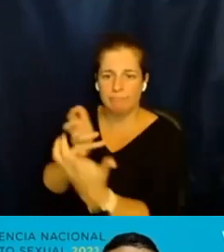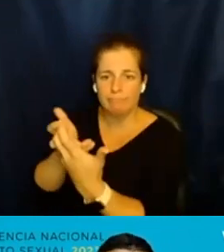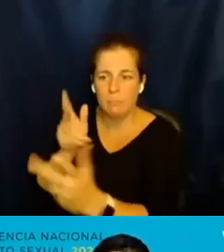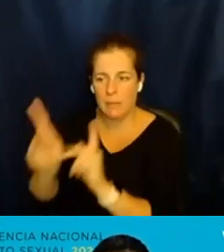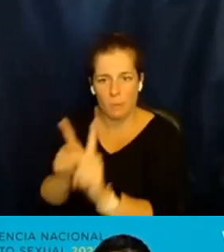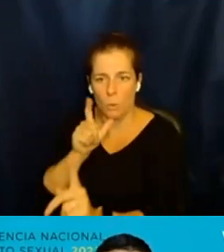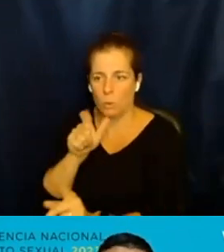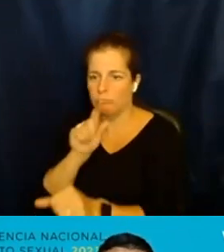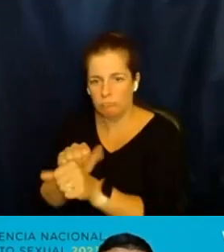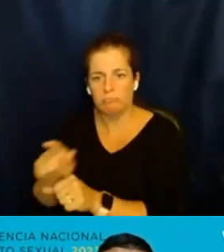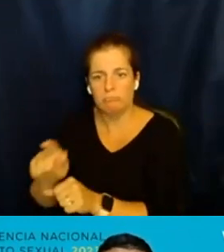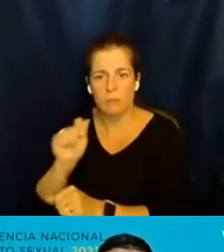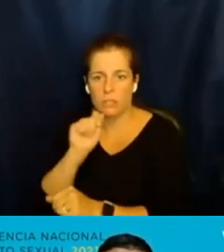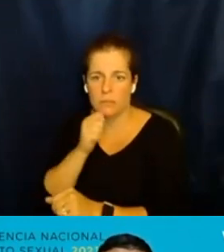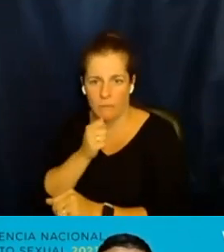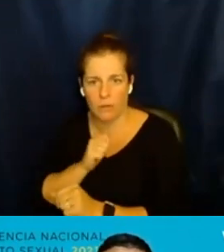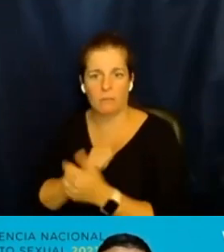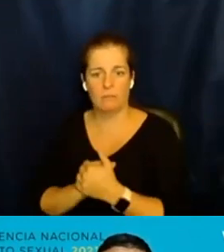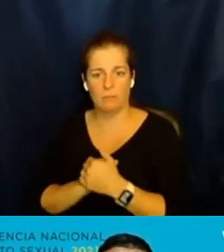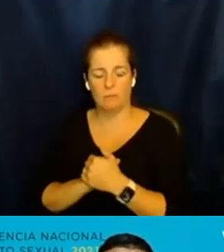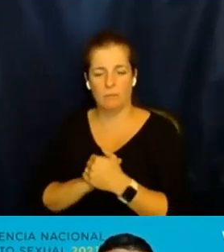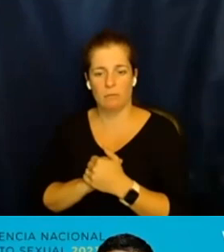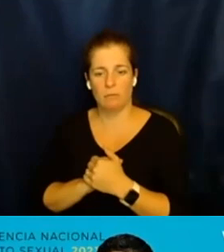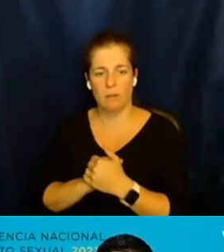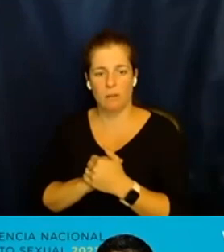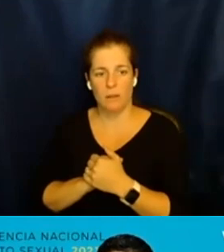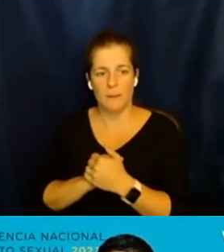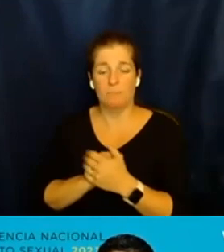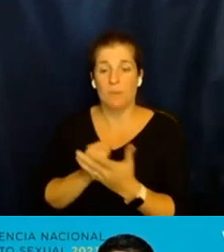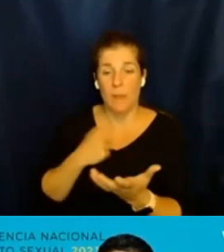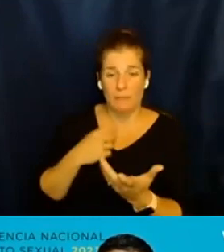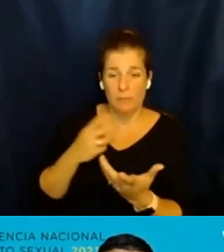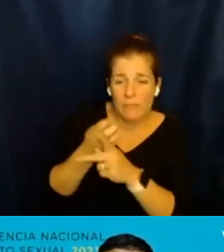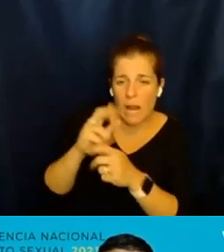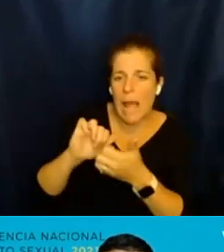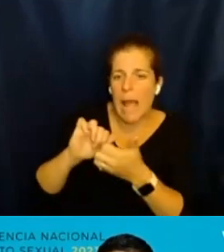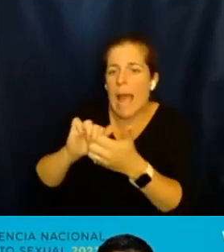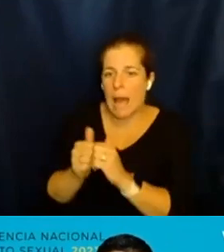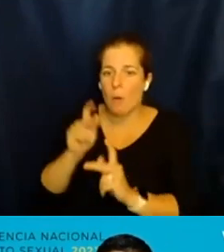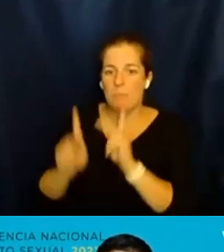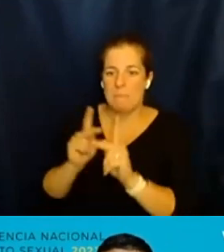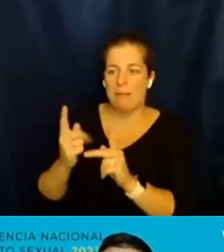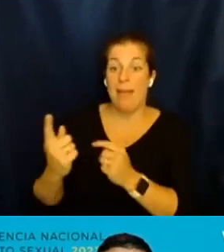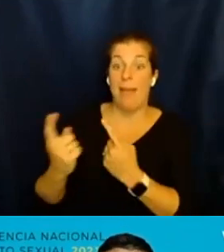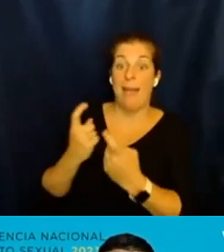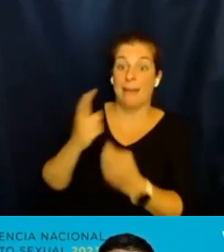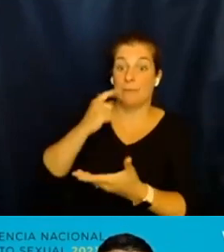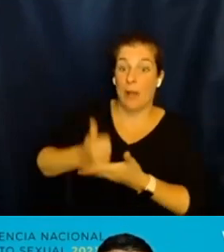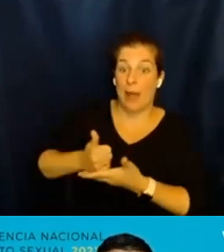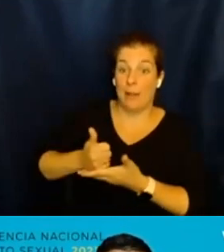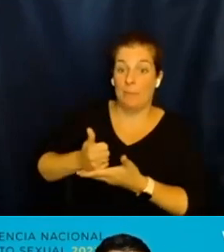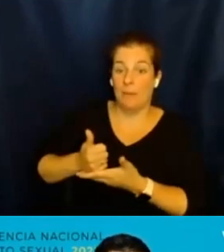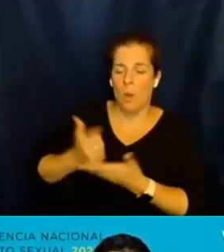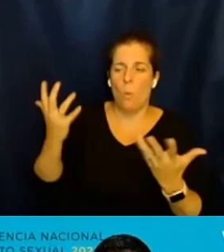way in which people look for help or ask for help changes, that it is different